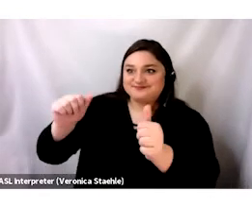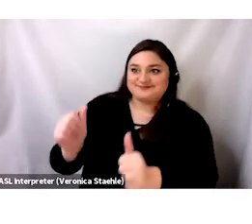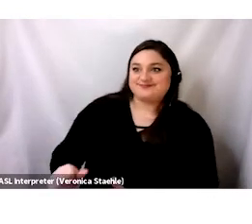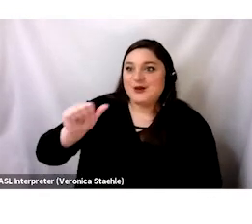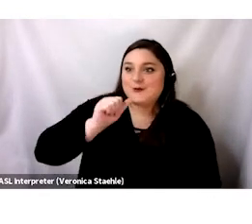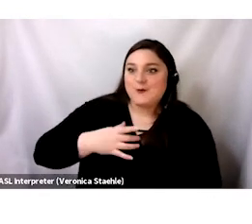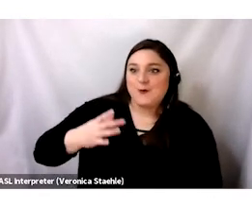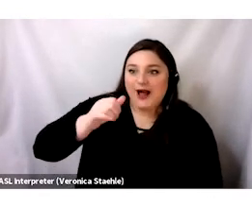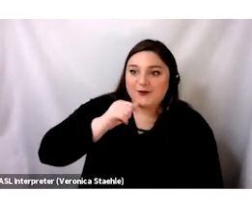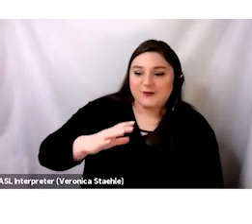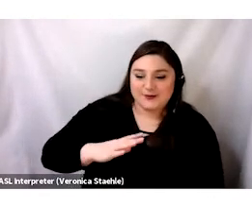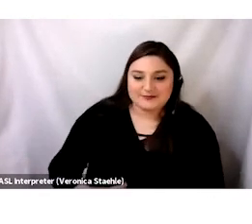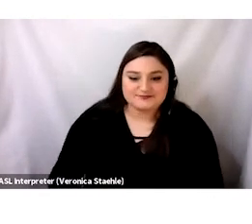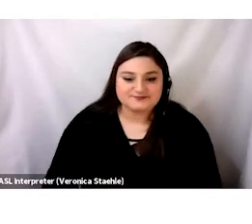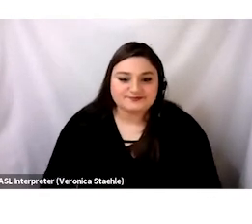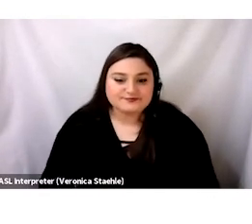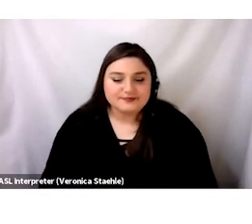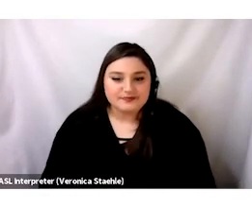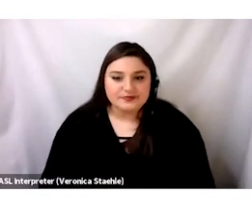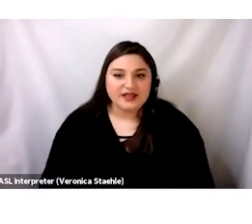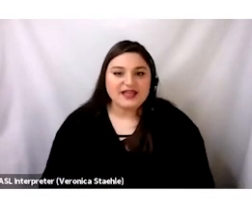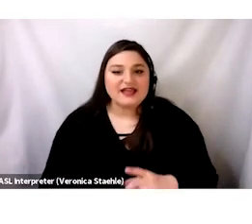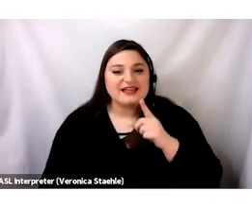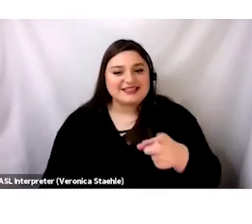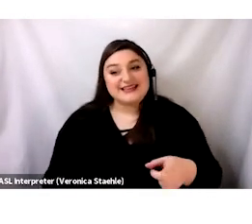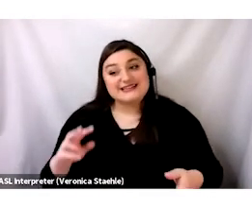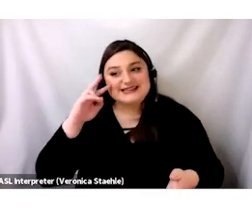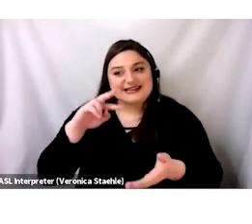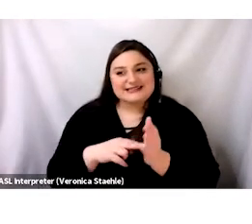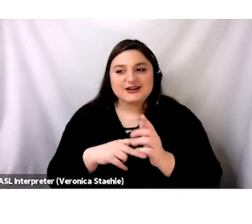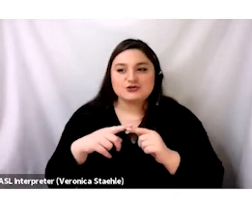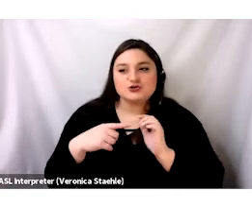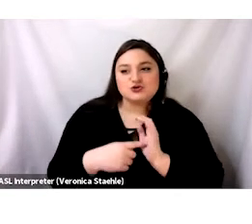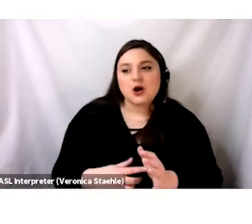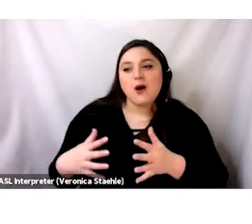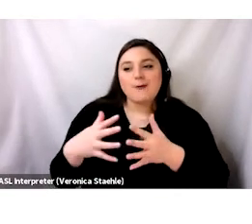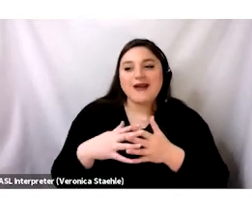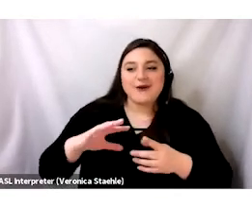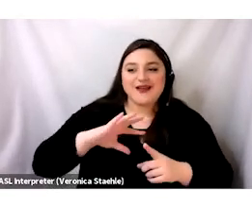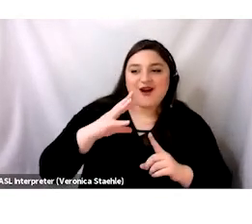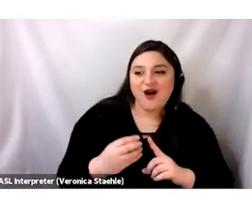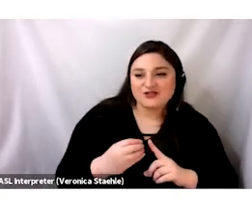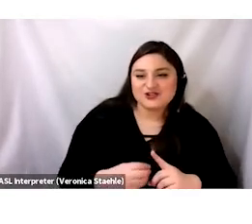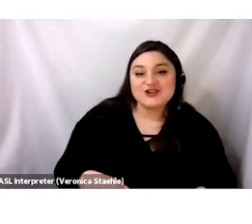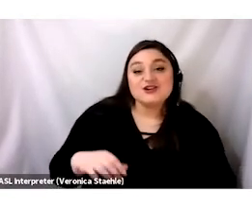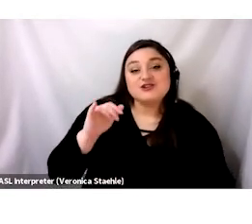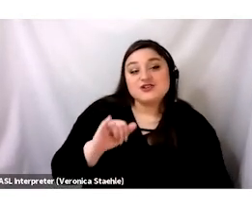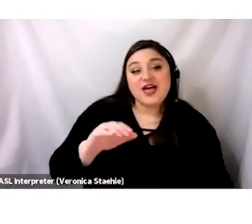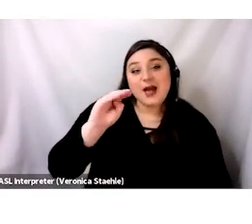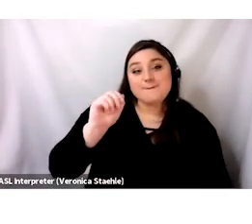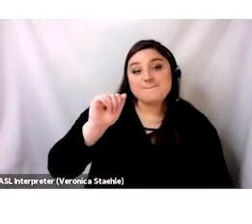that reflected the values of American culture. Therefore, if you look critically at the Made of Cotton pageant and